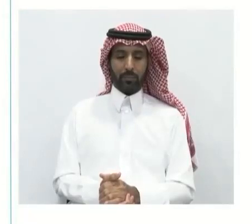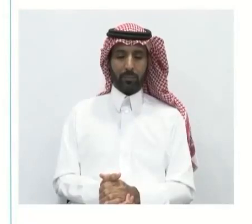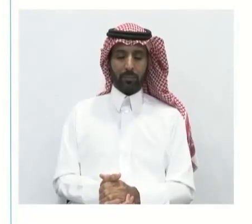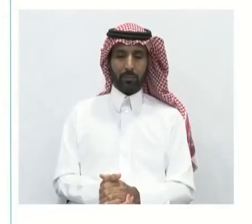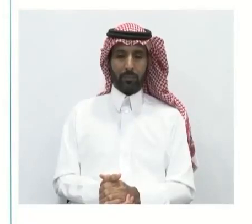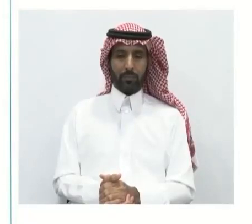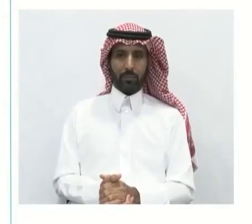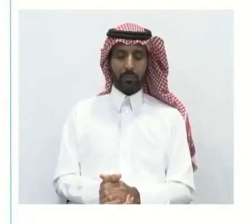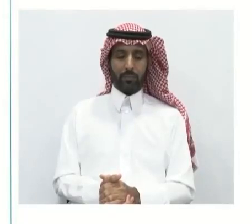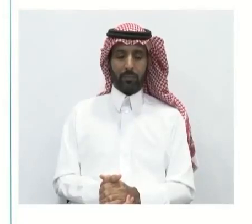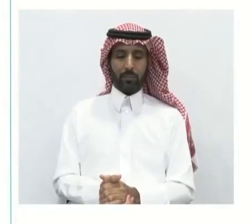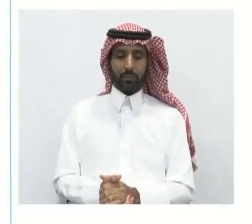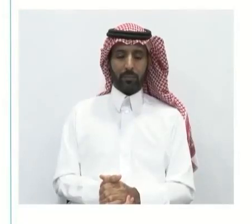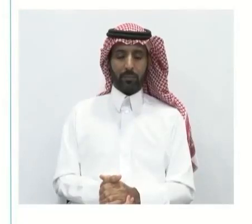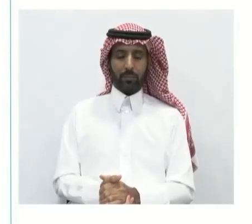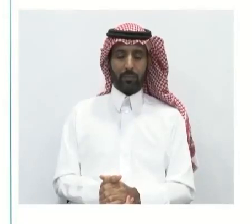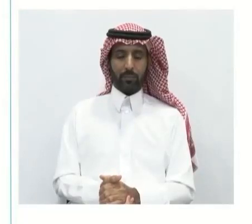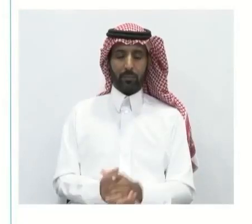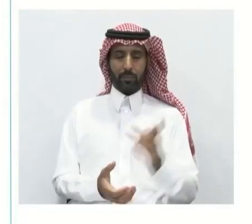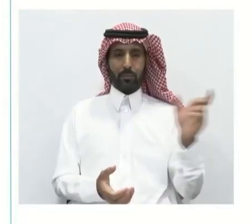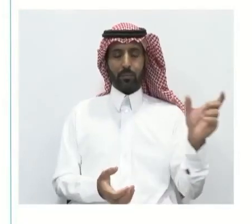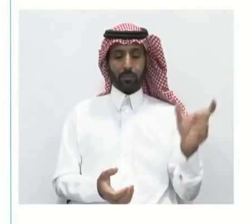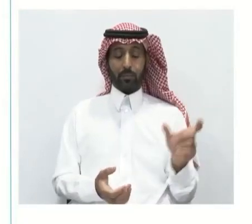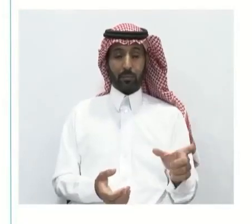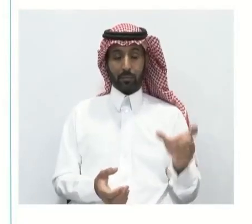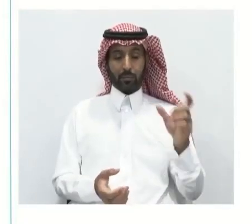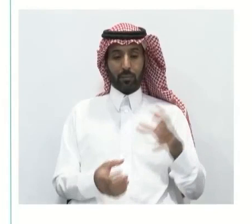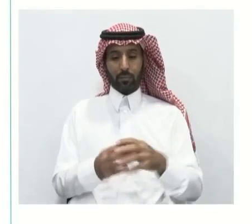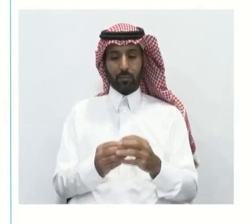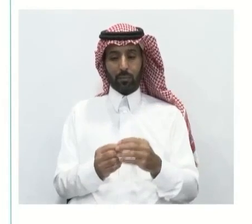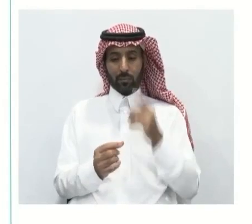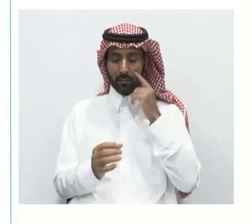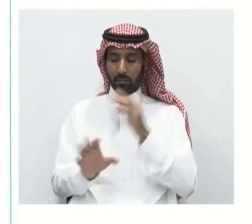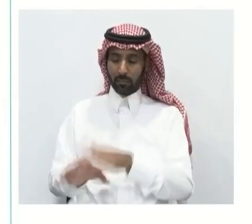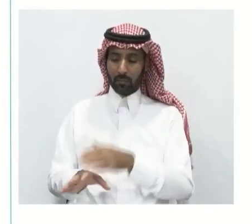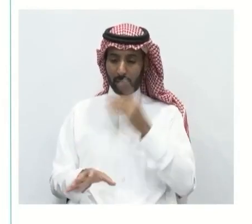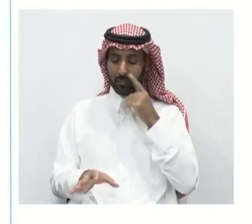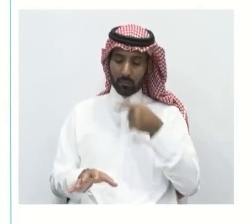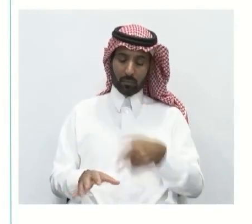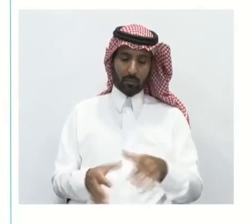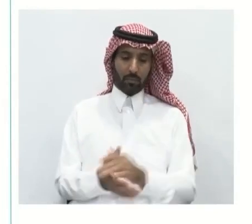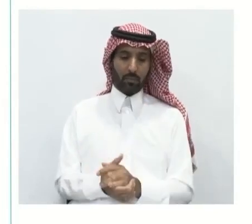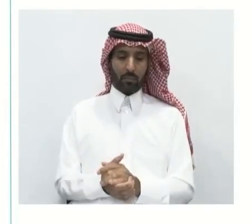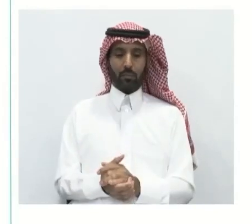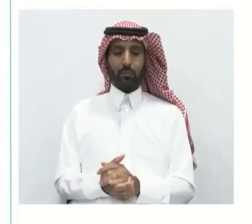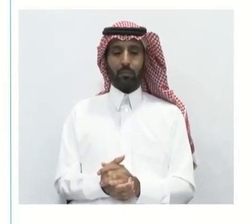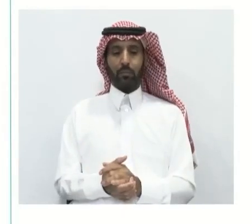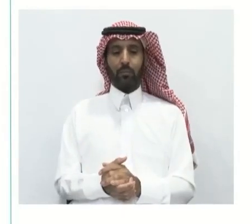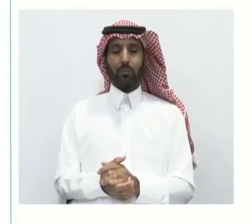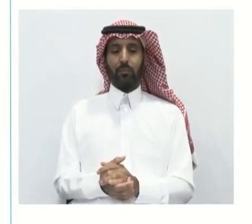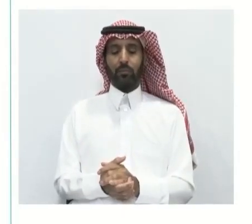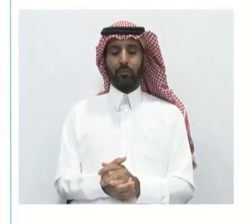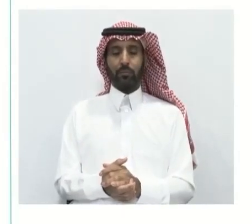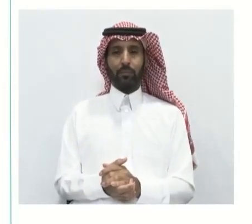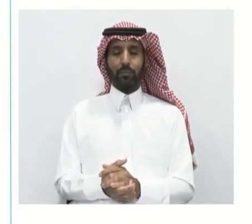going back here, read the definitions. So these are the definitions. The first one, left lying in a mess all over a certain